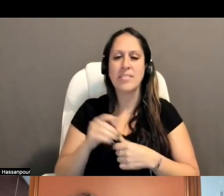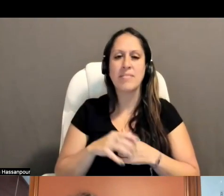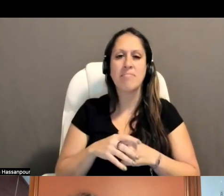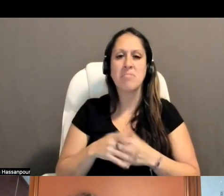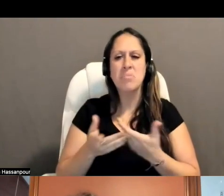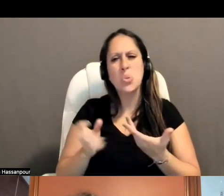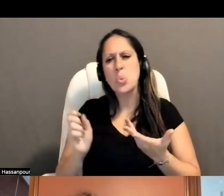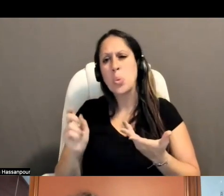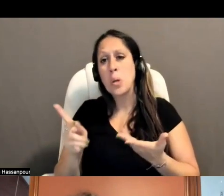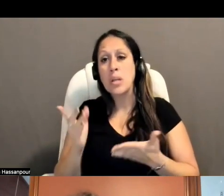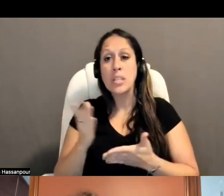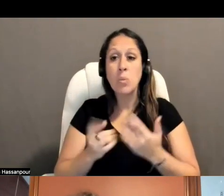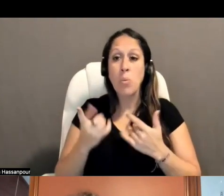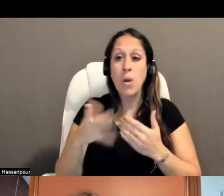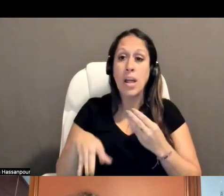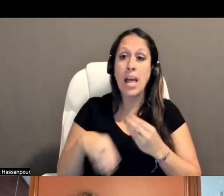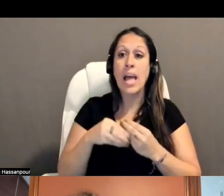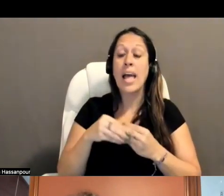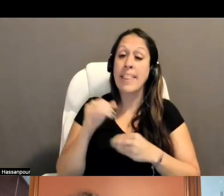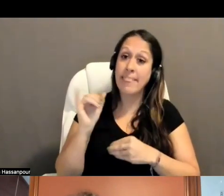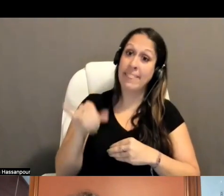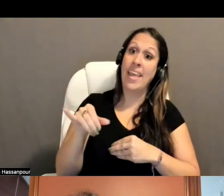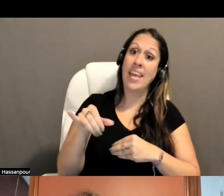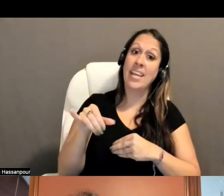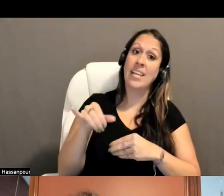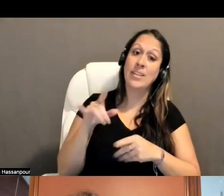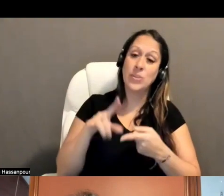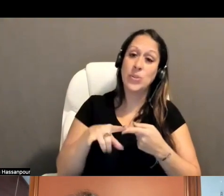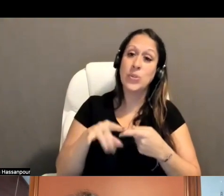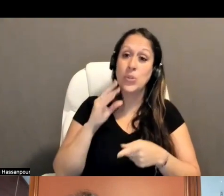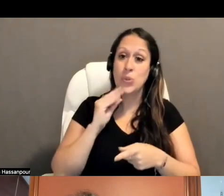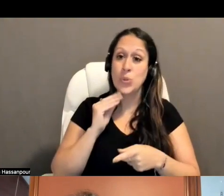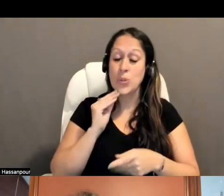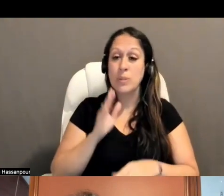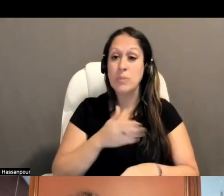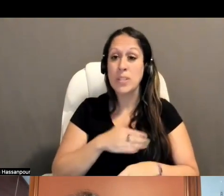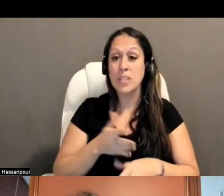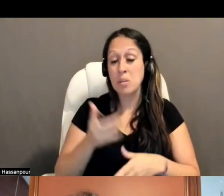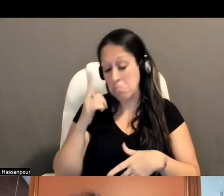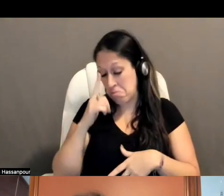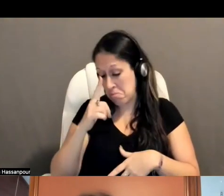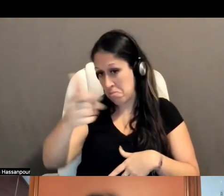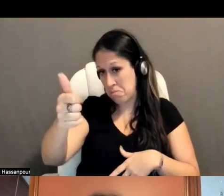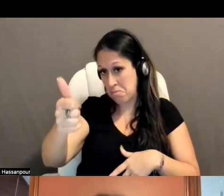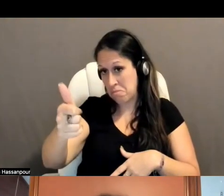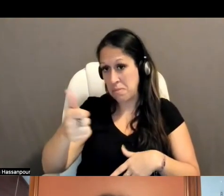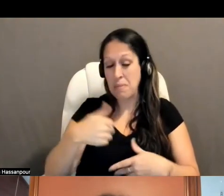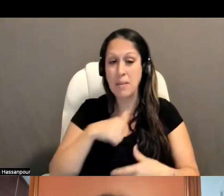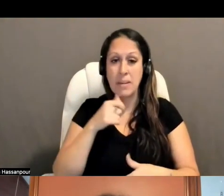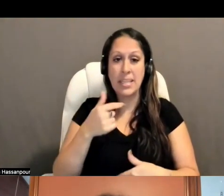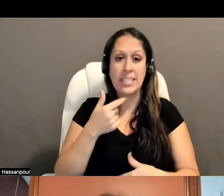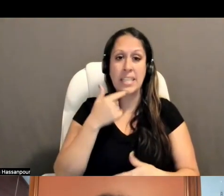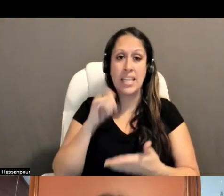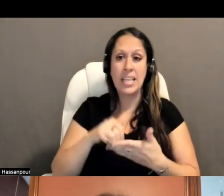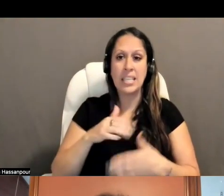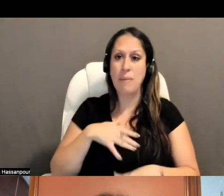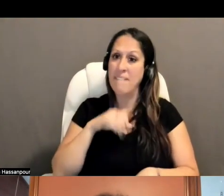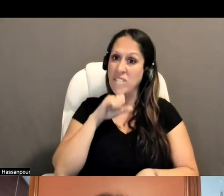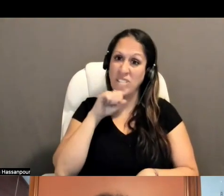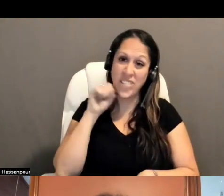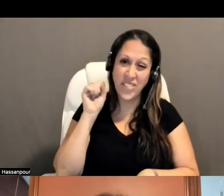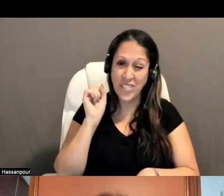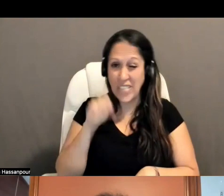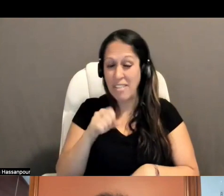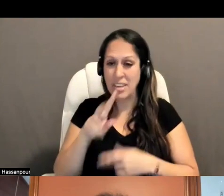Okay, so someone wants to add that to Jewish music, so be it. I wouldn't say that's my favorite type